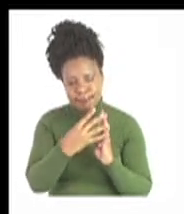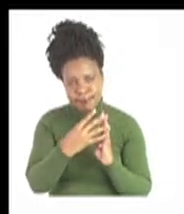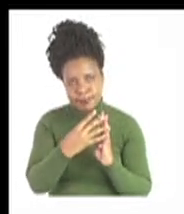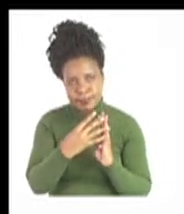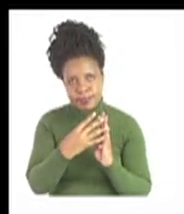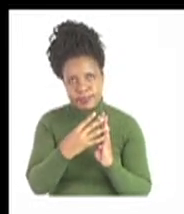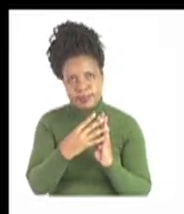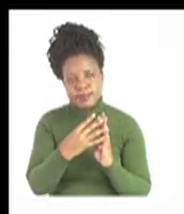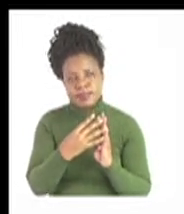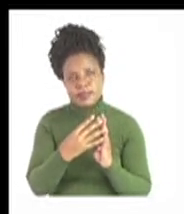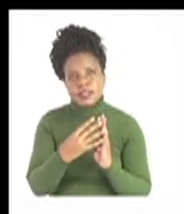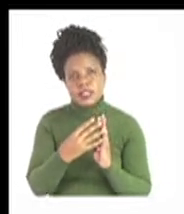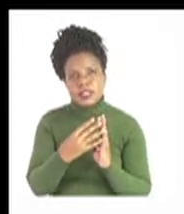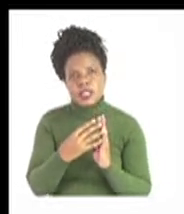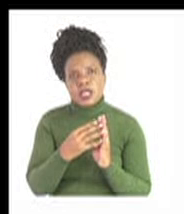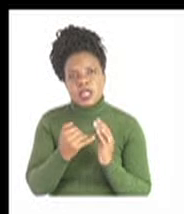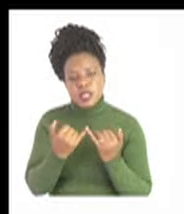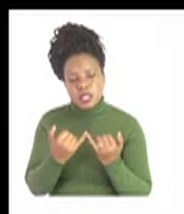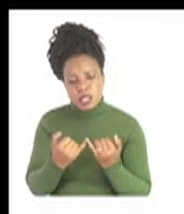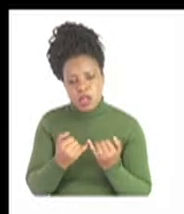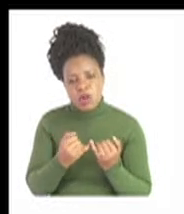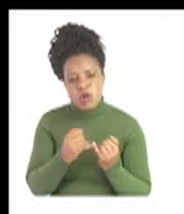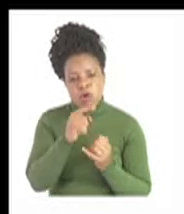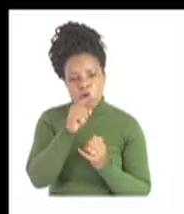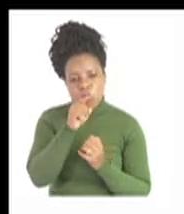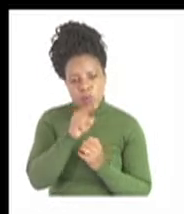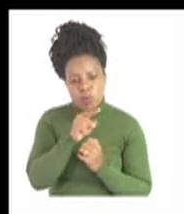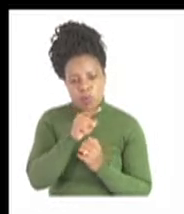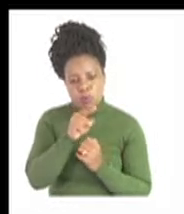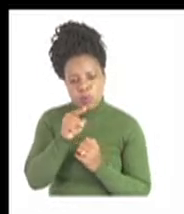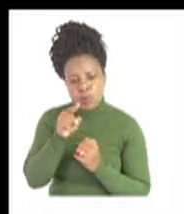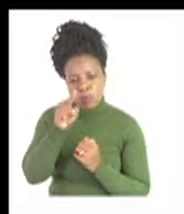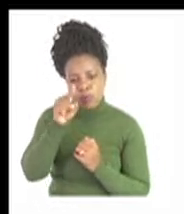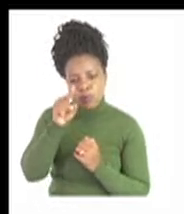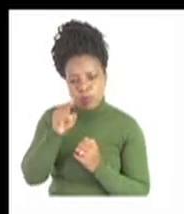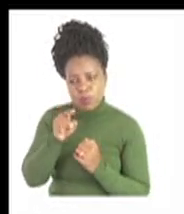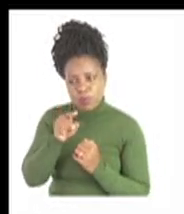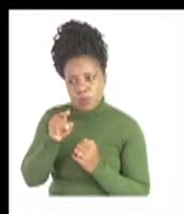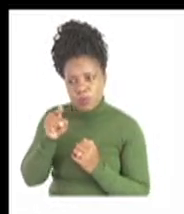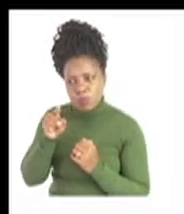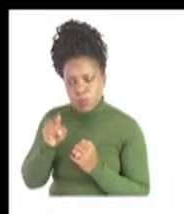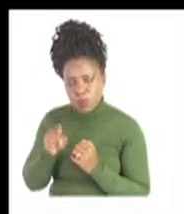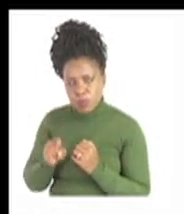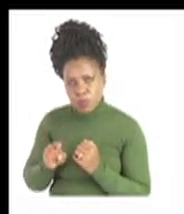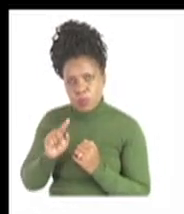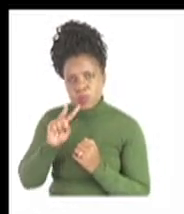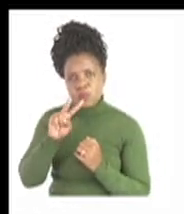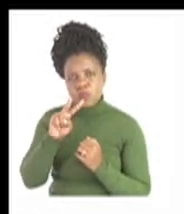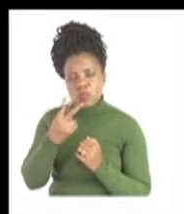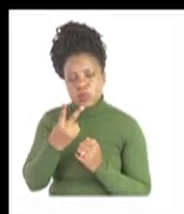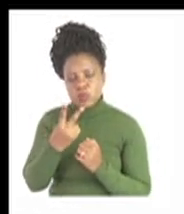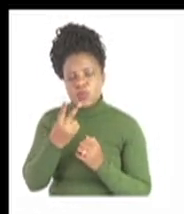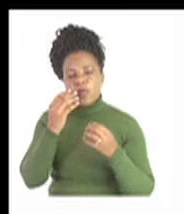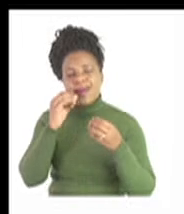the start to end. You may only move